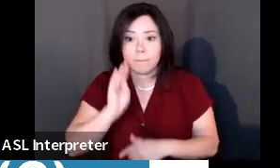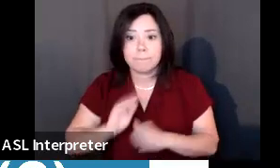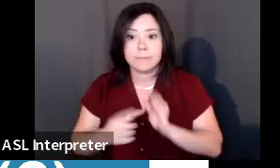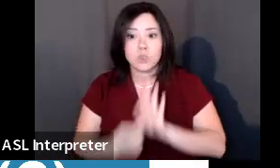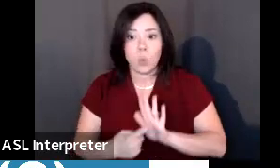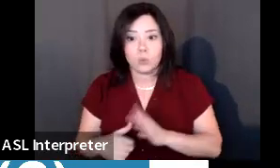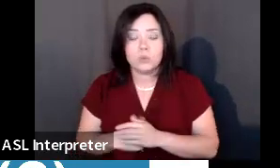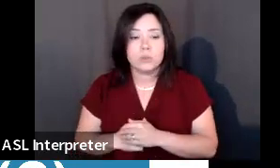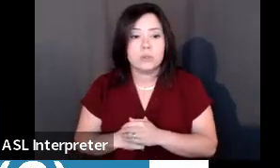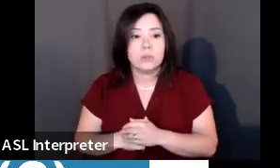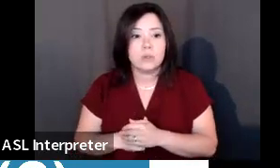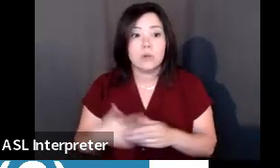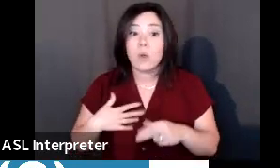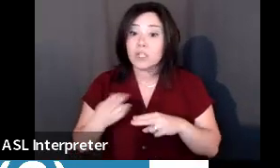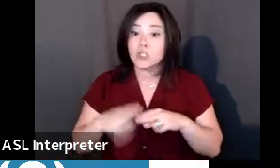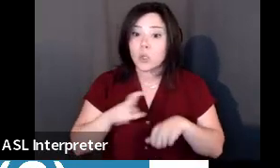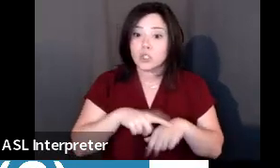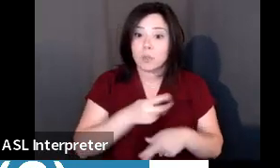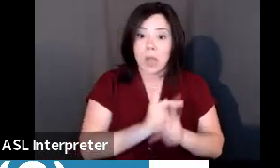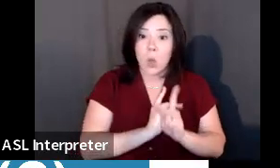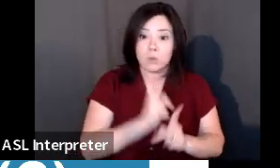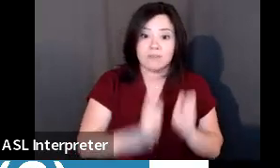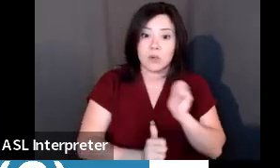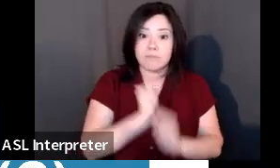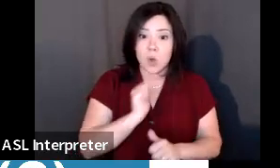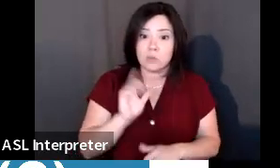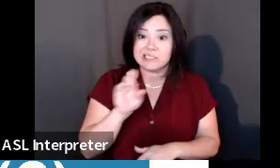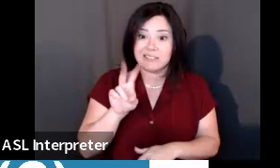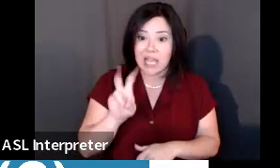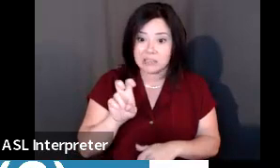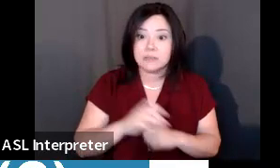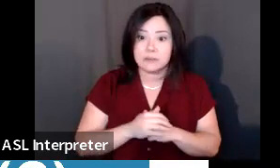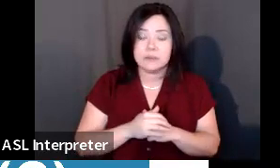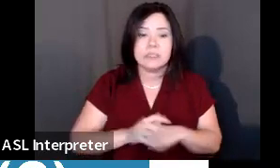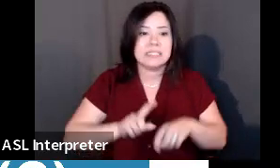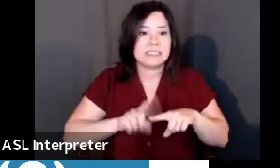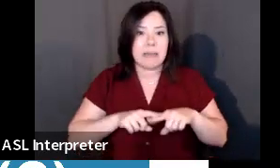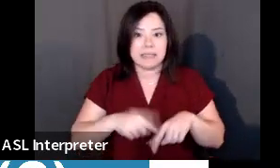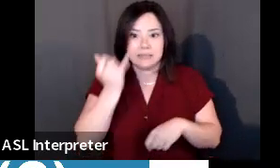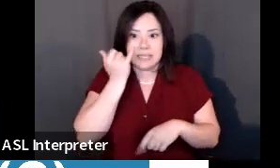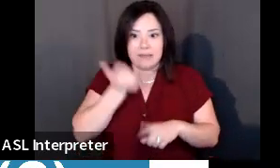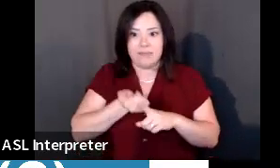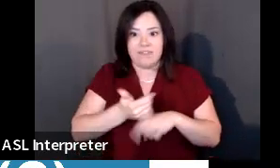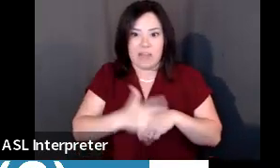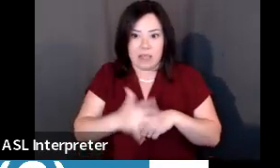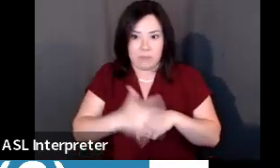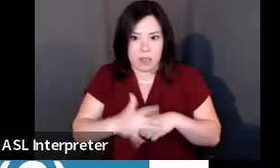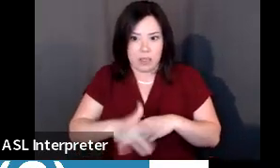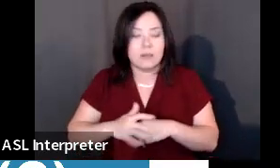have short-term loans available for most of our devices, depending on the availability of our